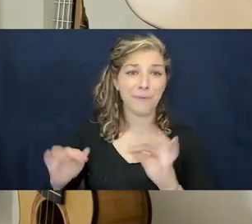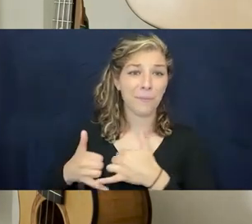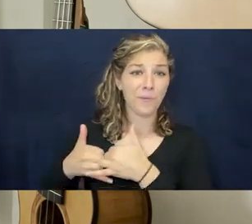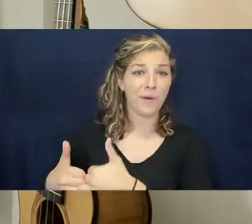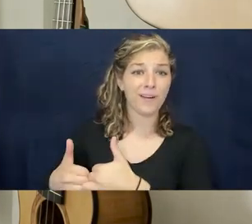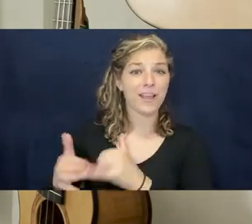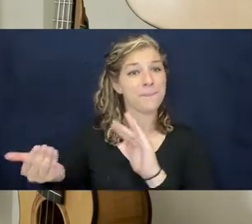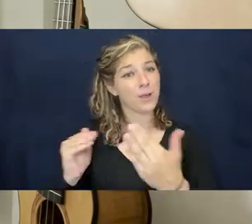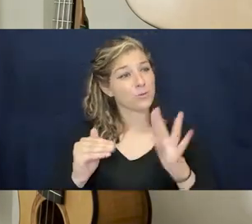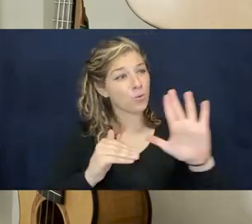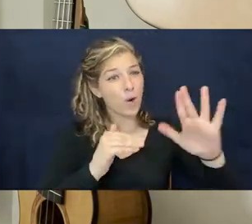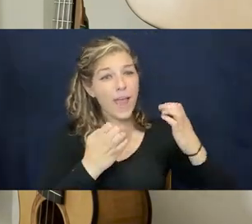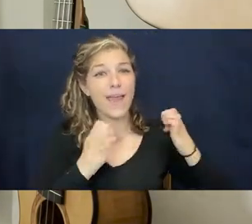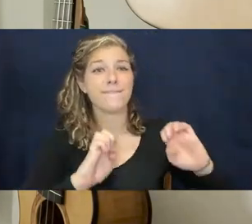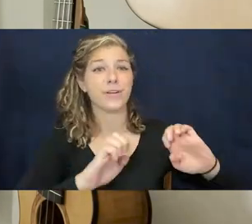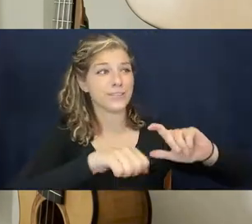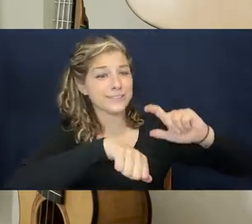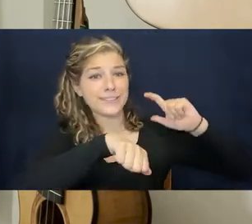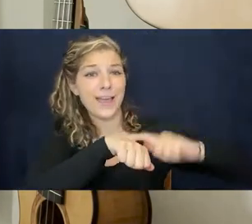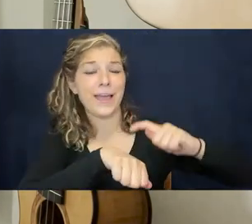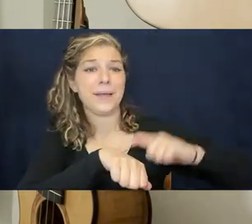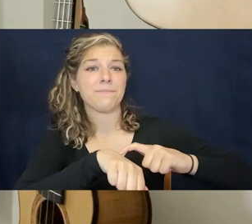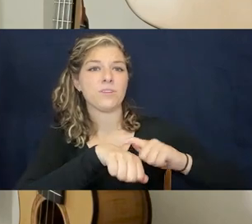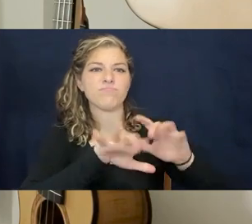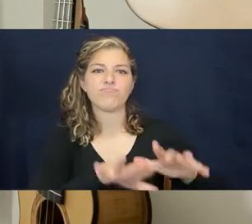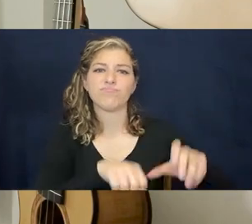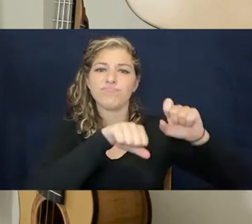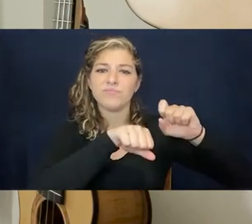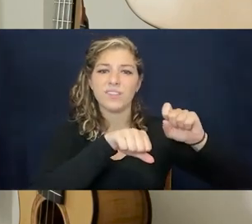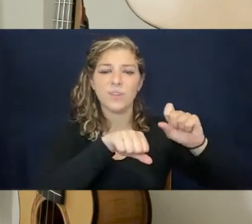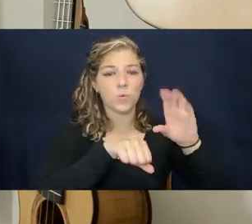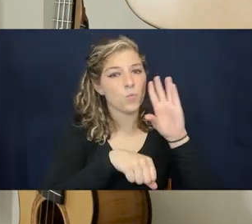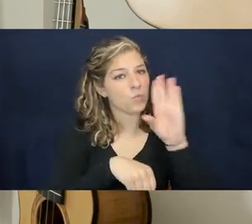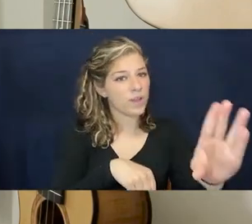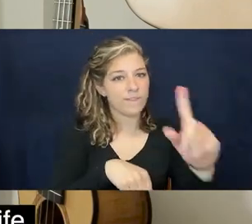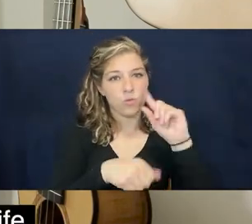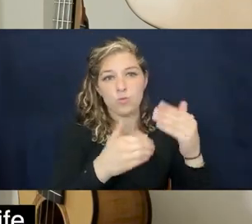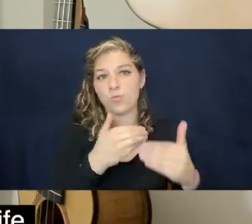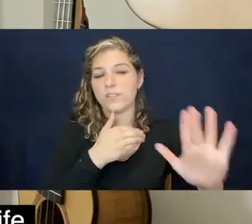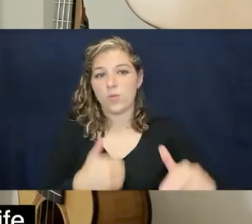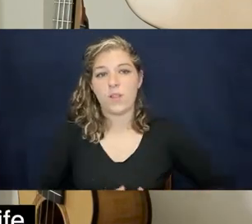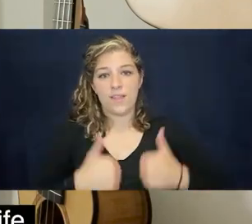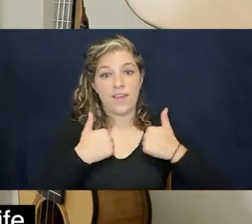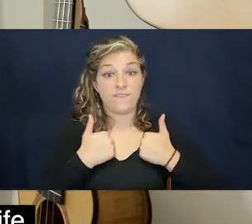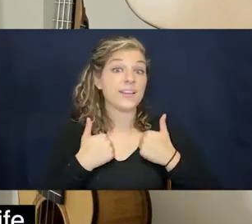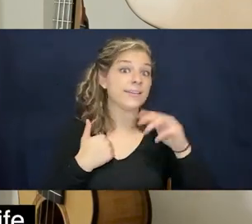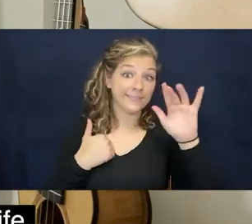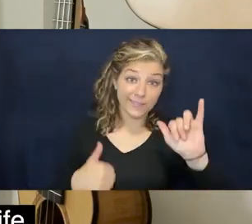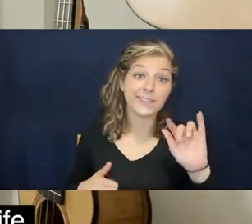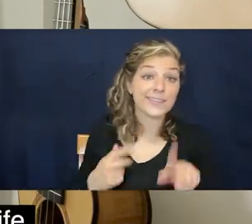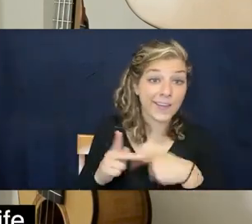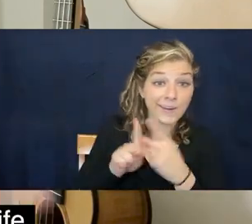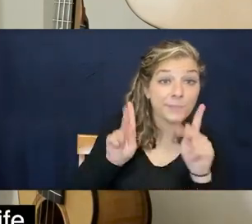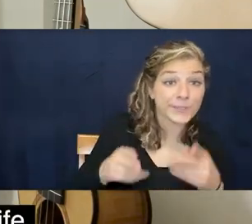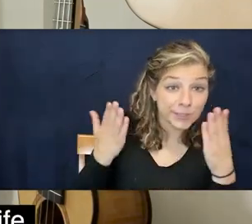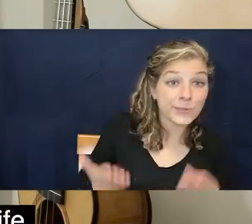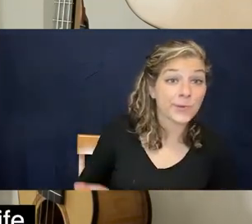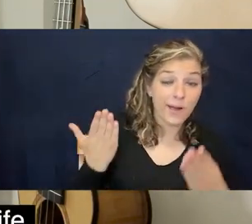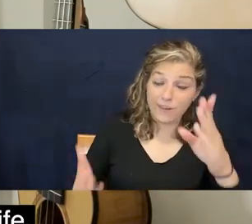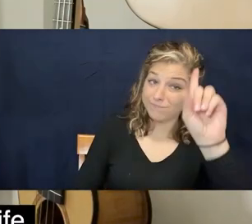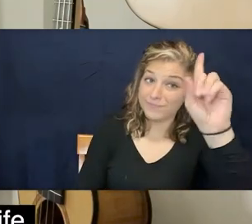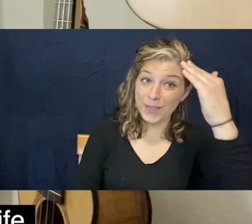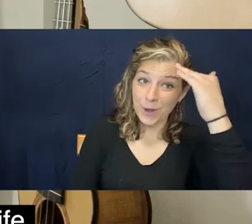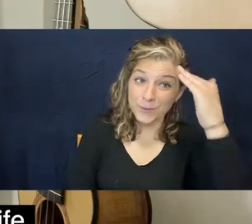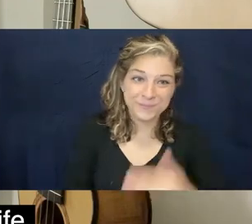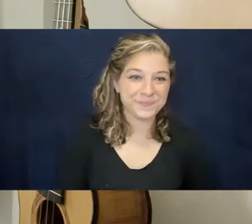small award in comparison to the effort and the time that you spend and that you will spend for the rest of your life, because that's just the